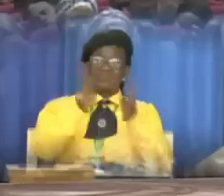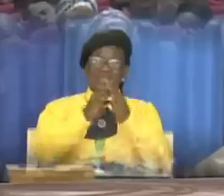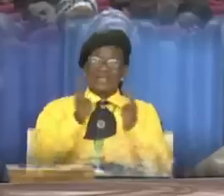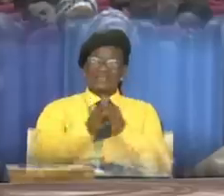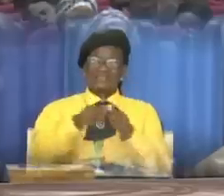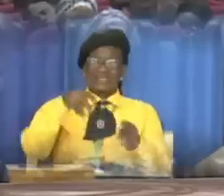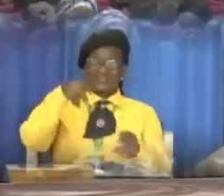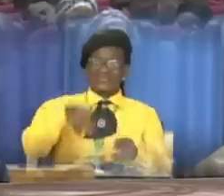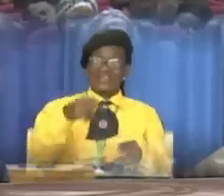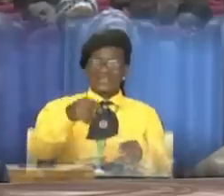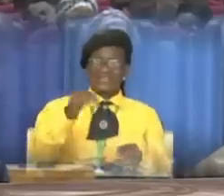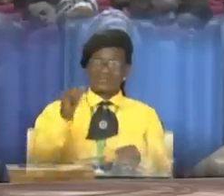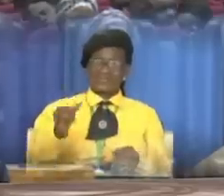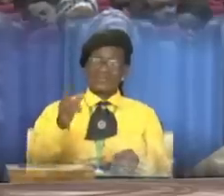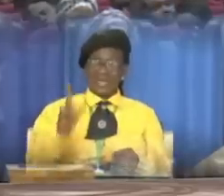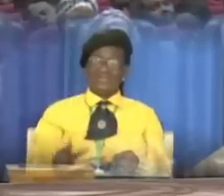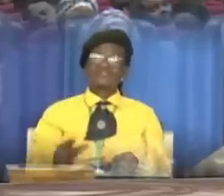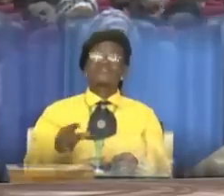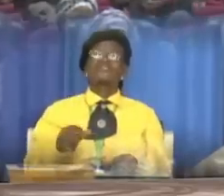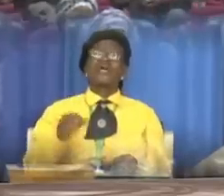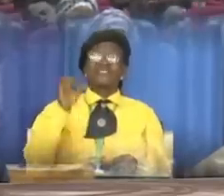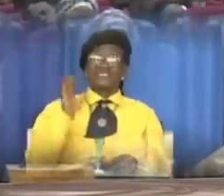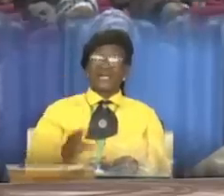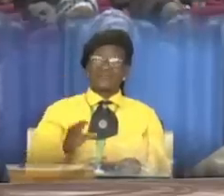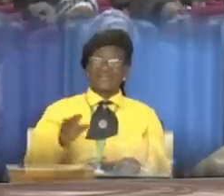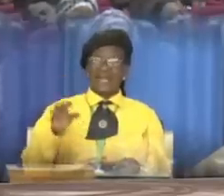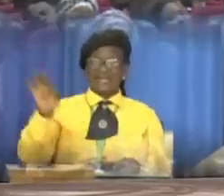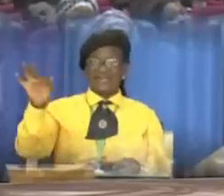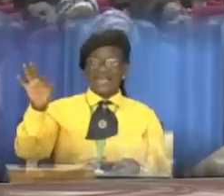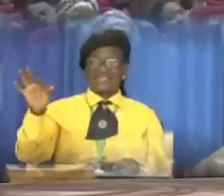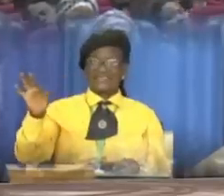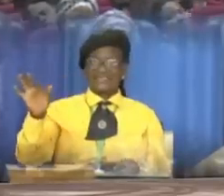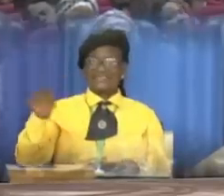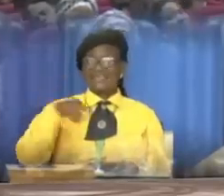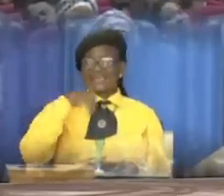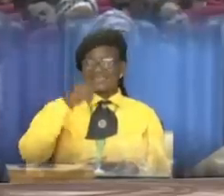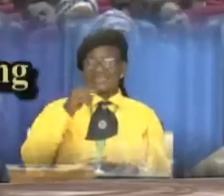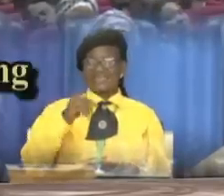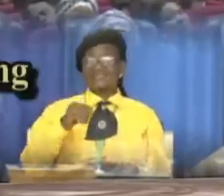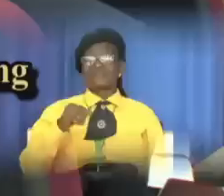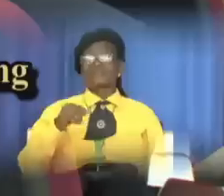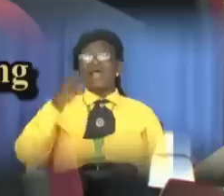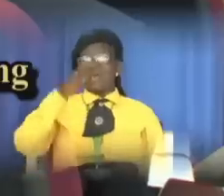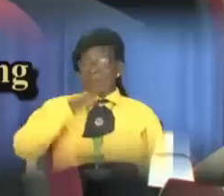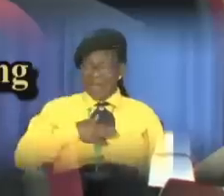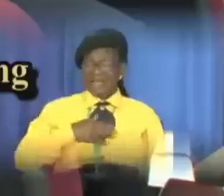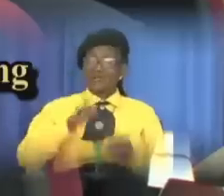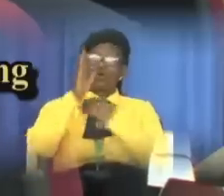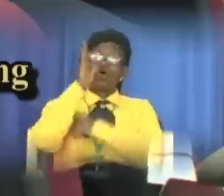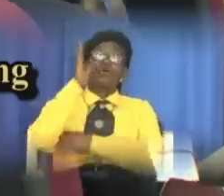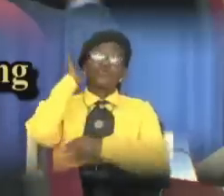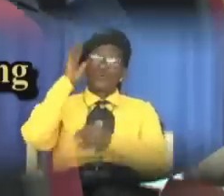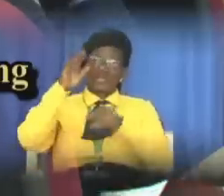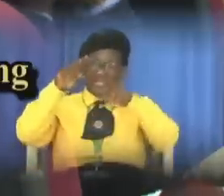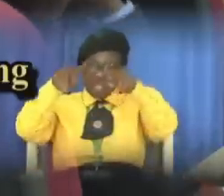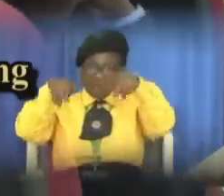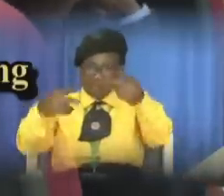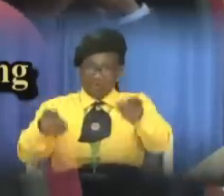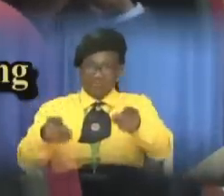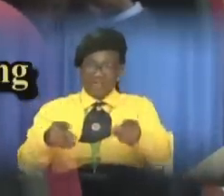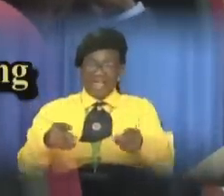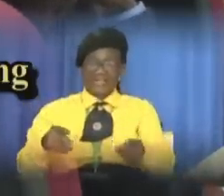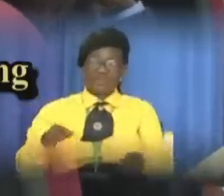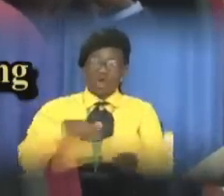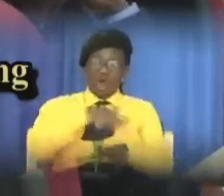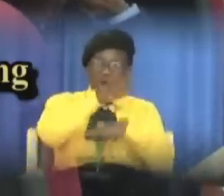Philippians 4:19 says, but my God shall supply all your needs, not some, all of your